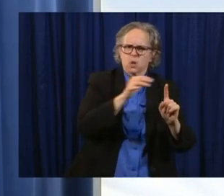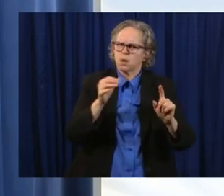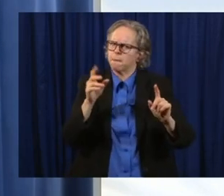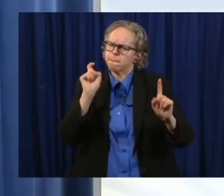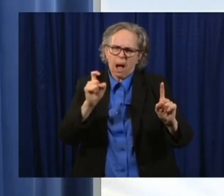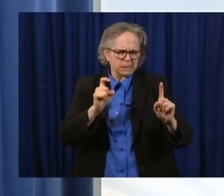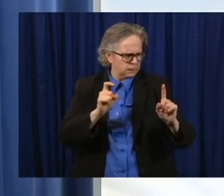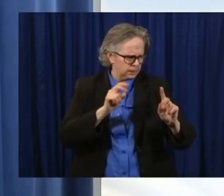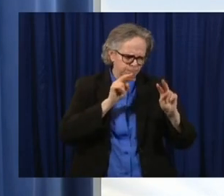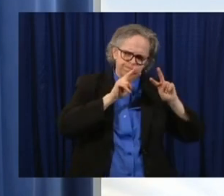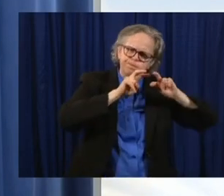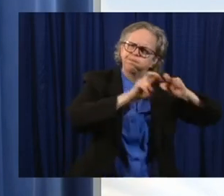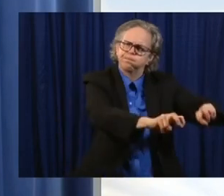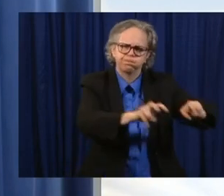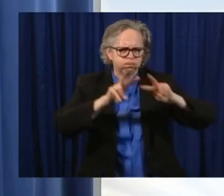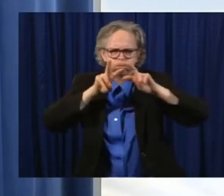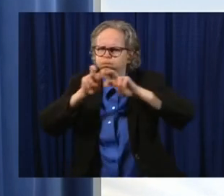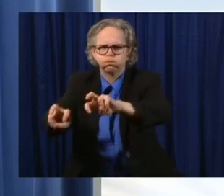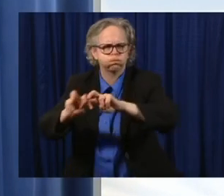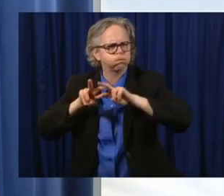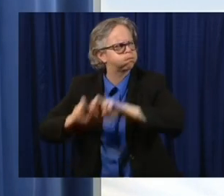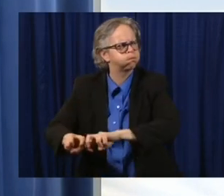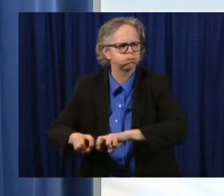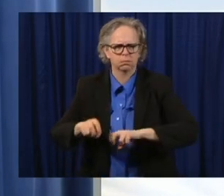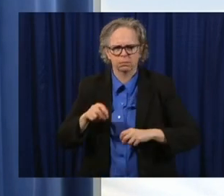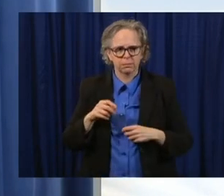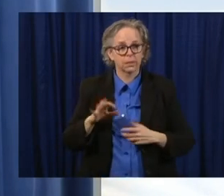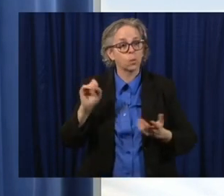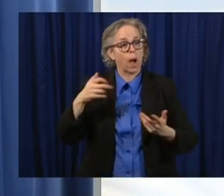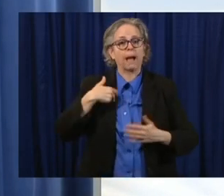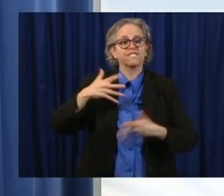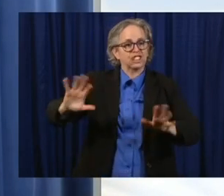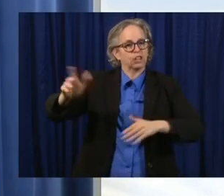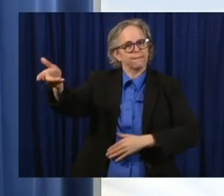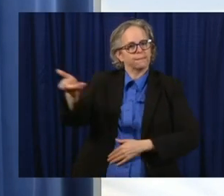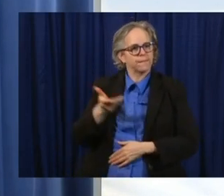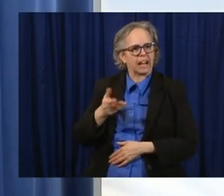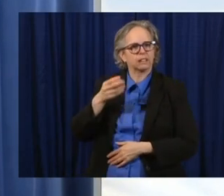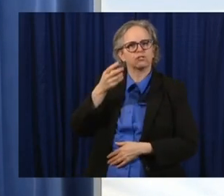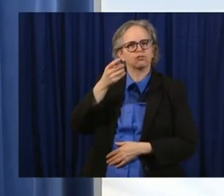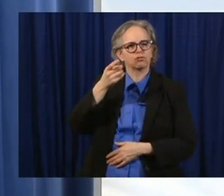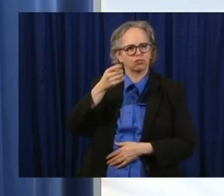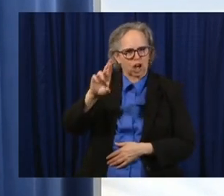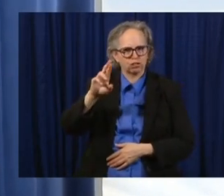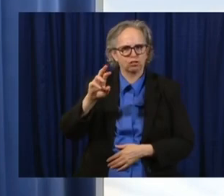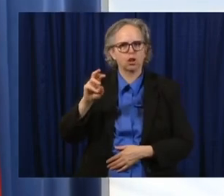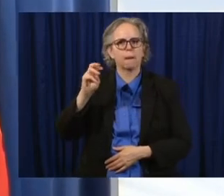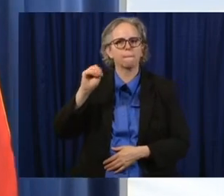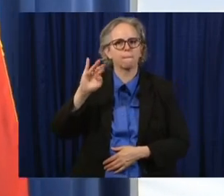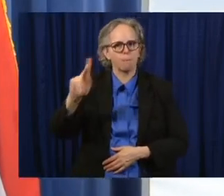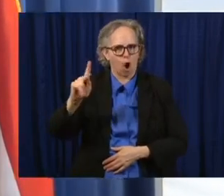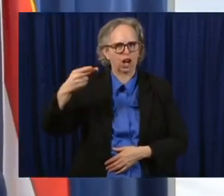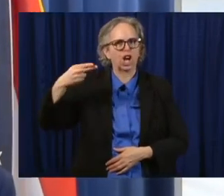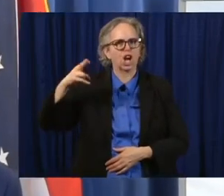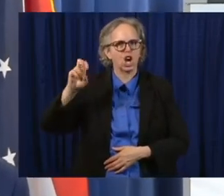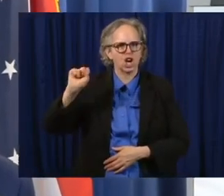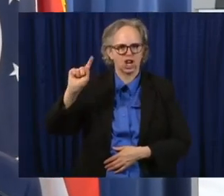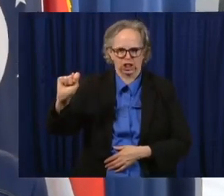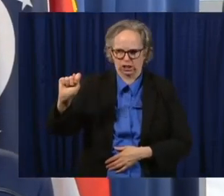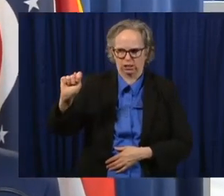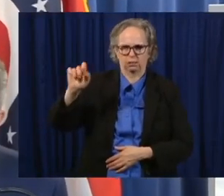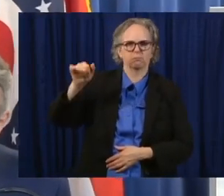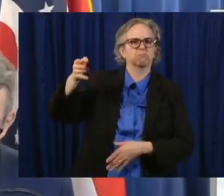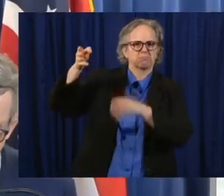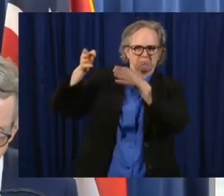Medical Director, Dr. Mark Hurst, to join us on Skype today to help explain to the people of Ohio exactly how